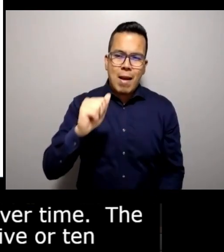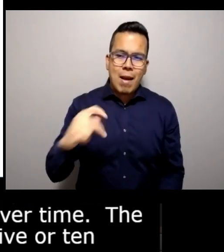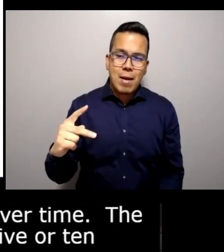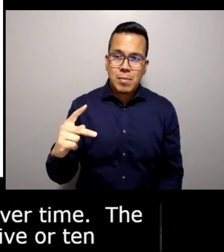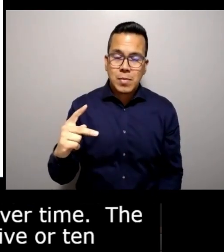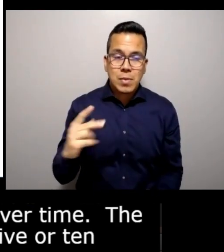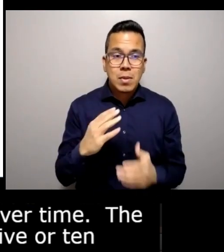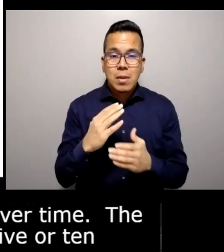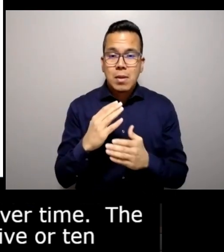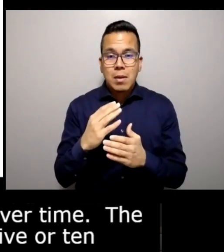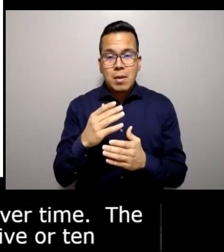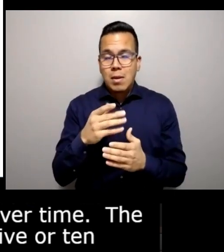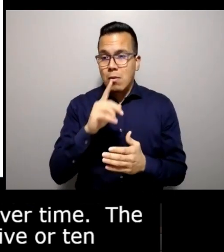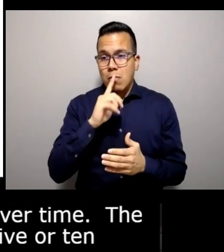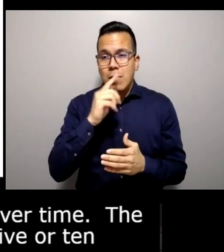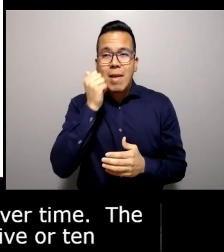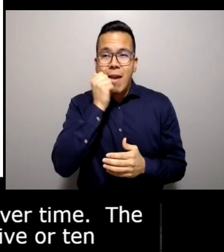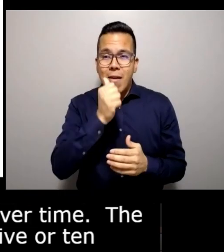ago.